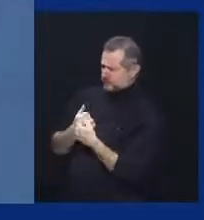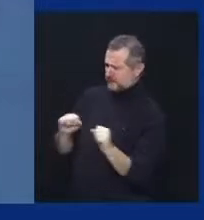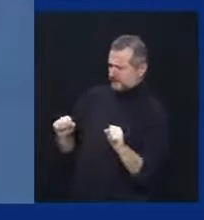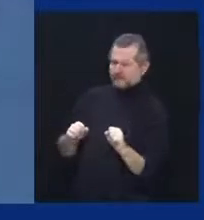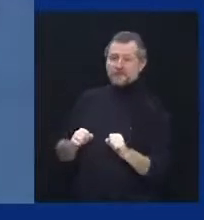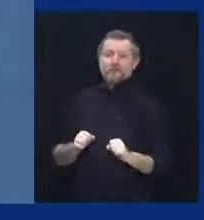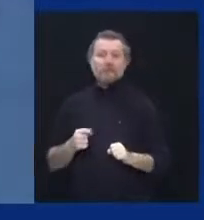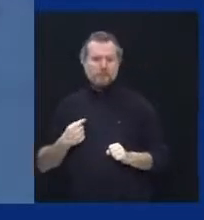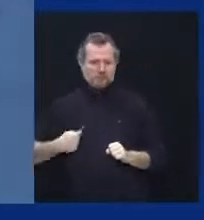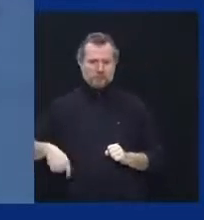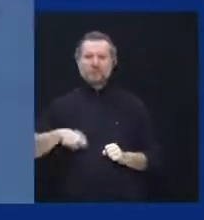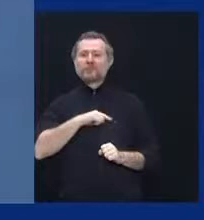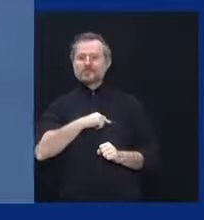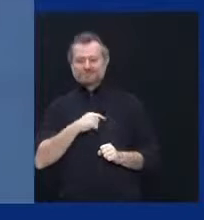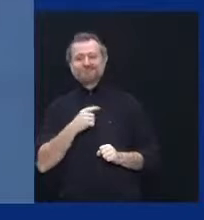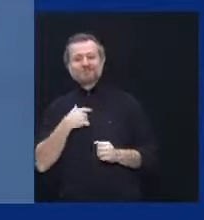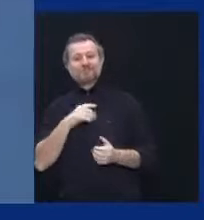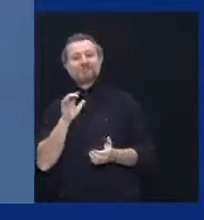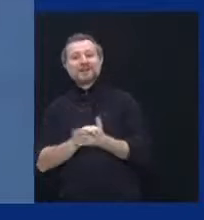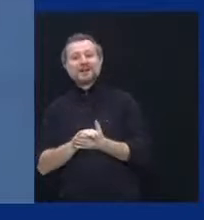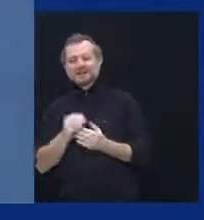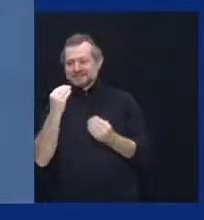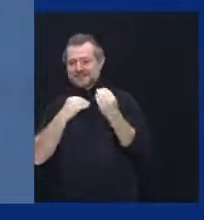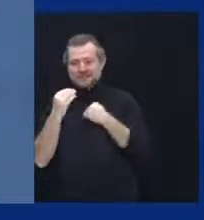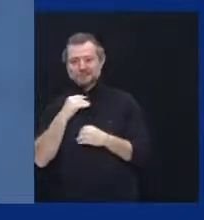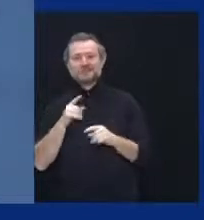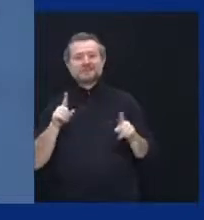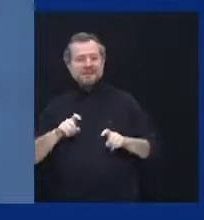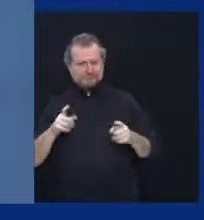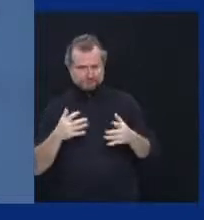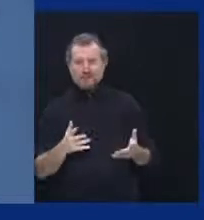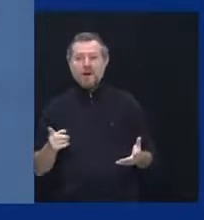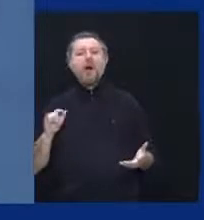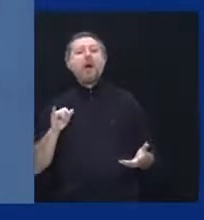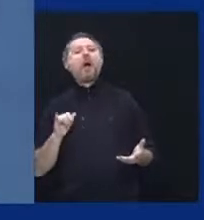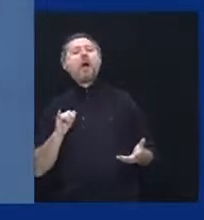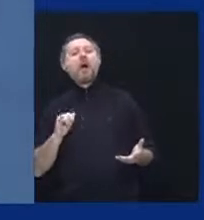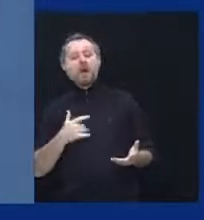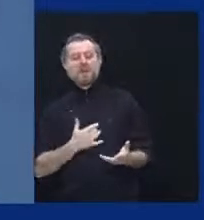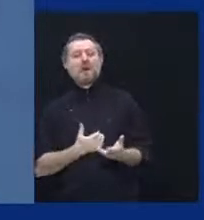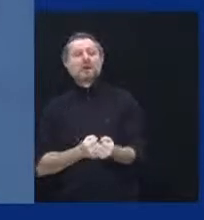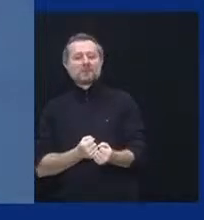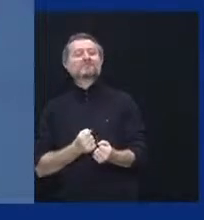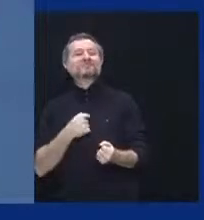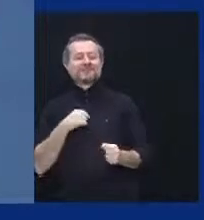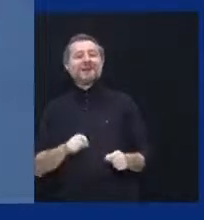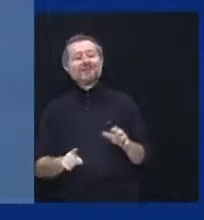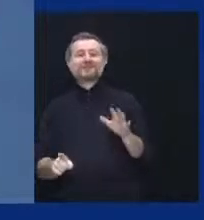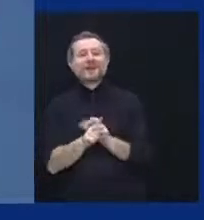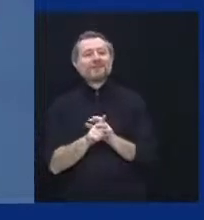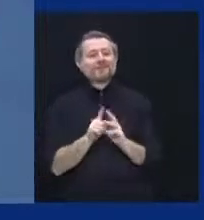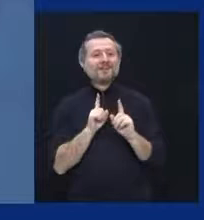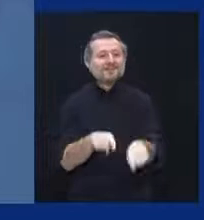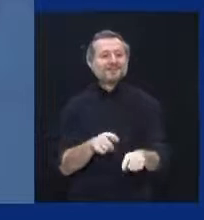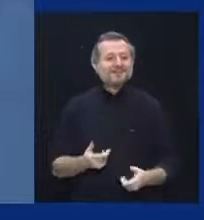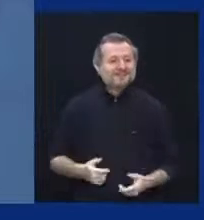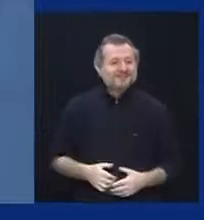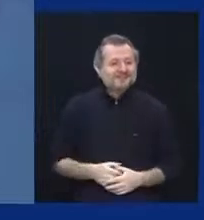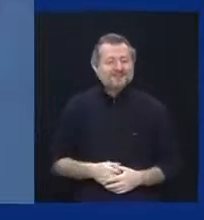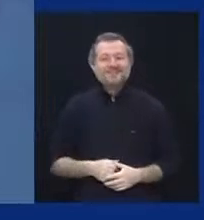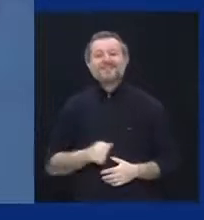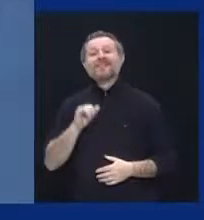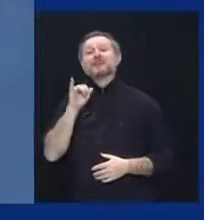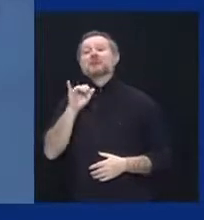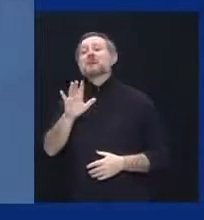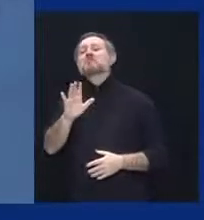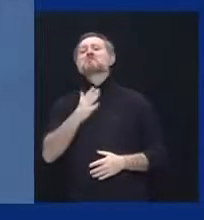in this reception is going to be tested. So again, no pressure, but it's just an